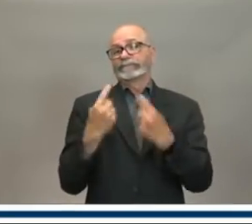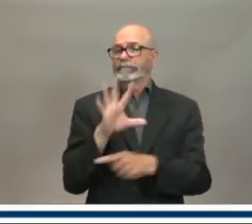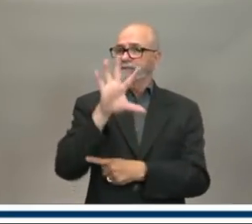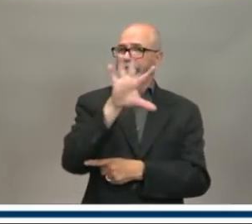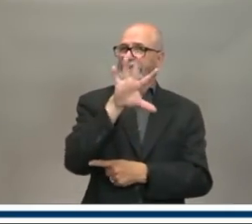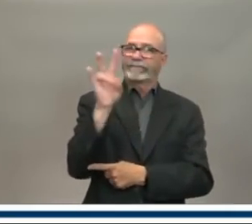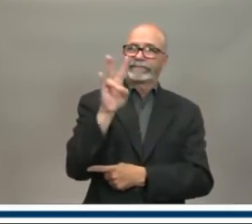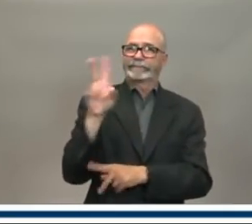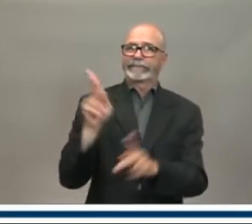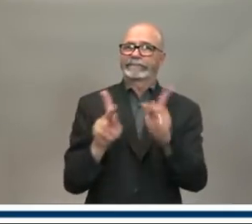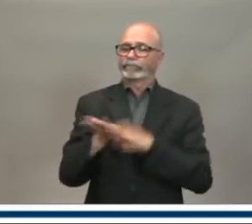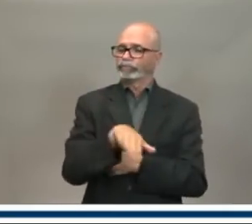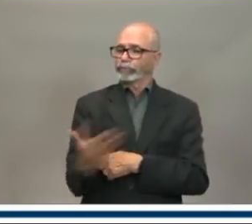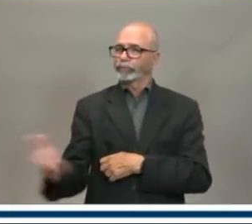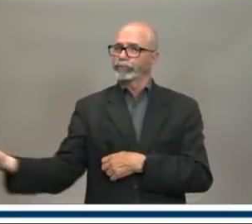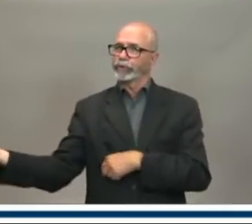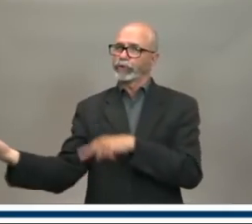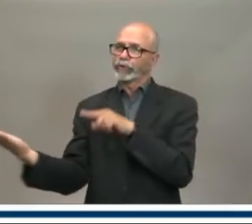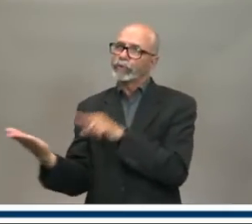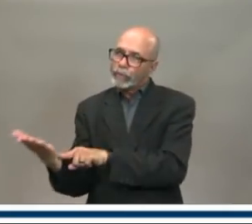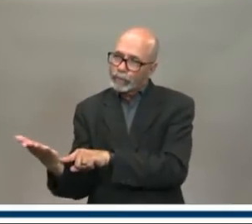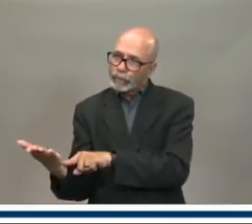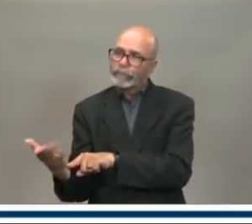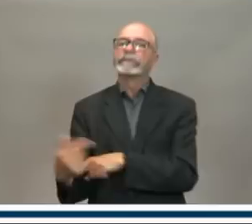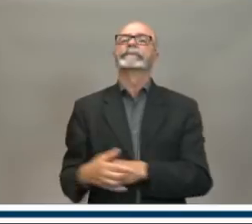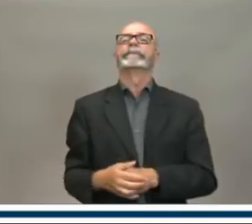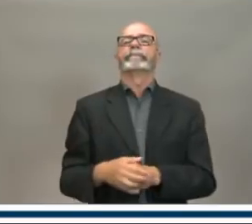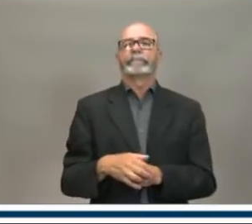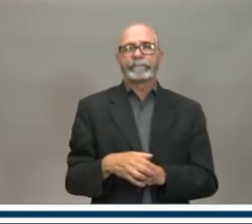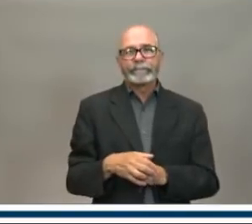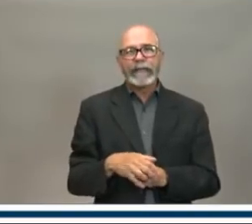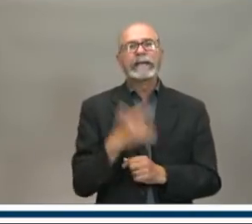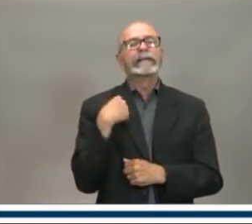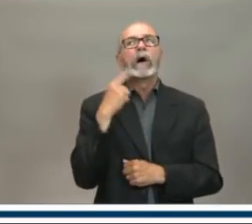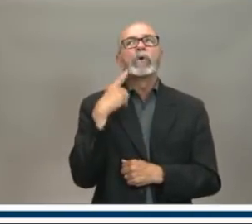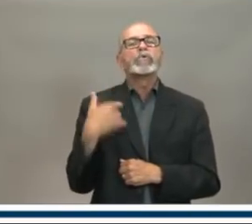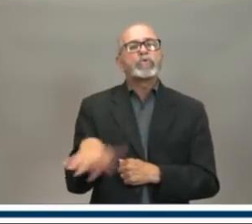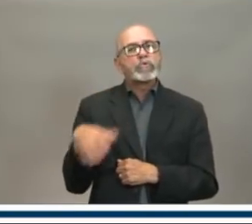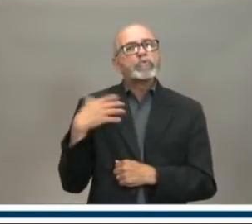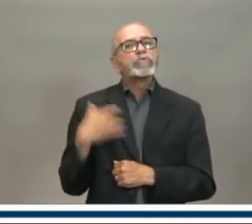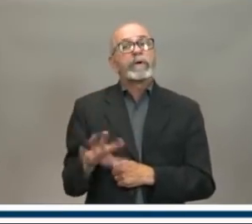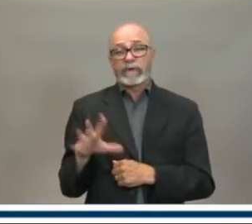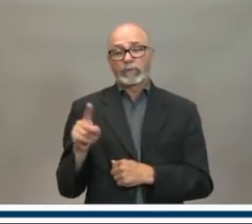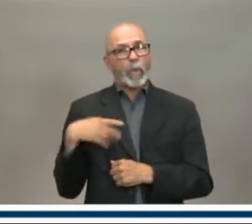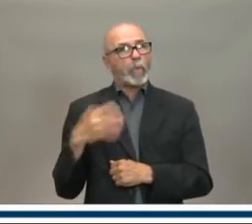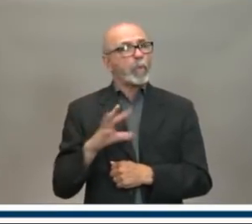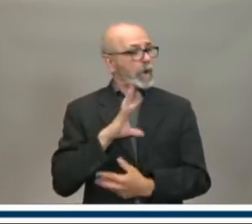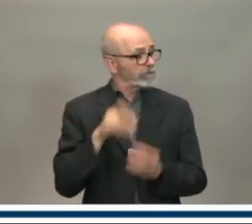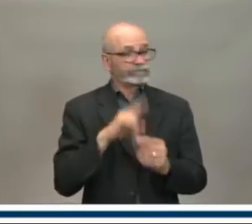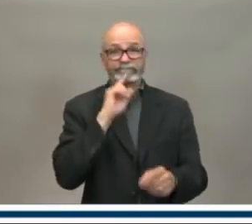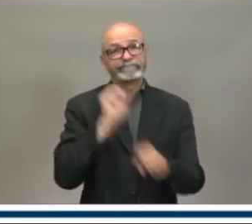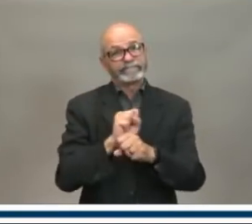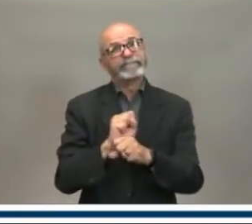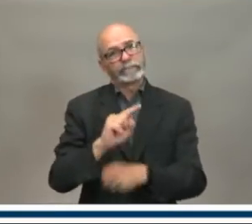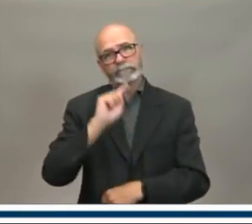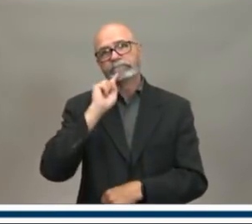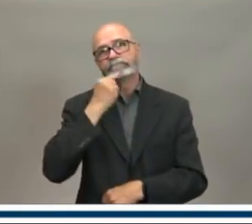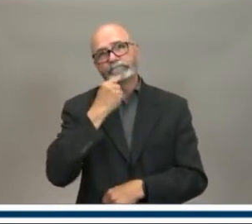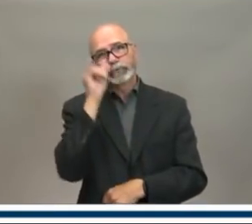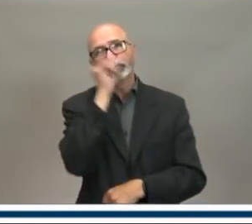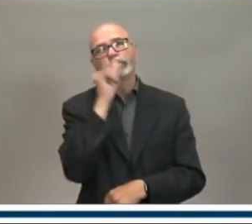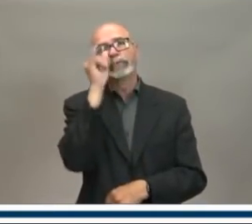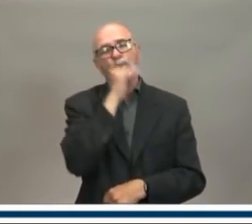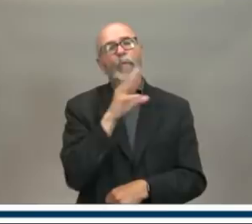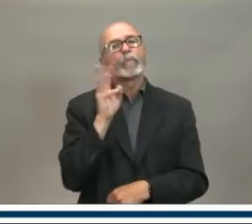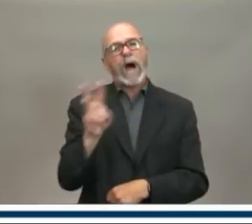to COVID-19, an ongoing reminder about the potential serious nature of this virus. We